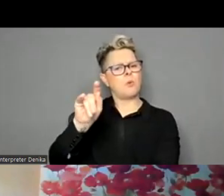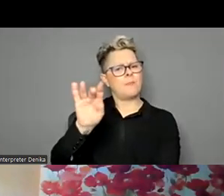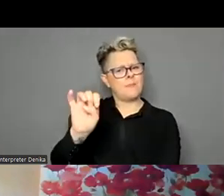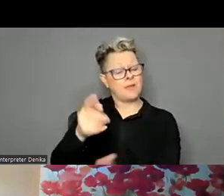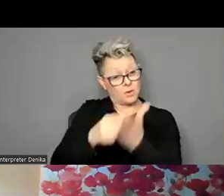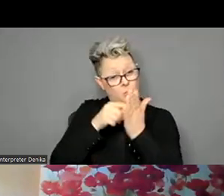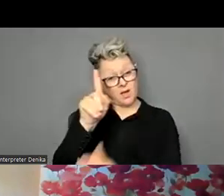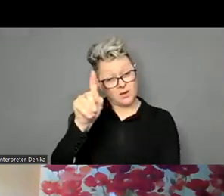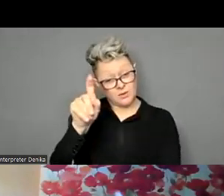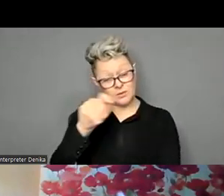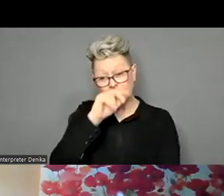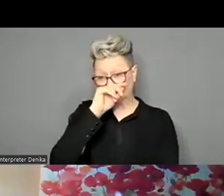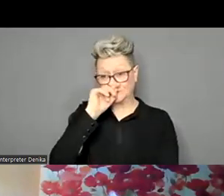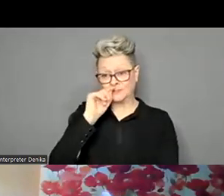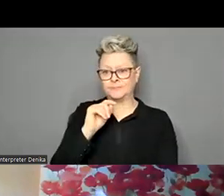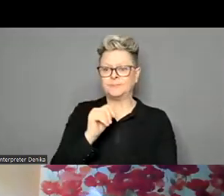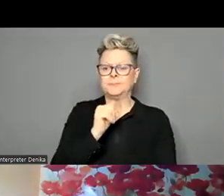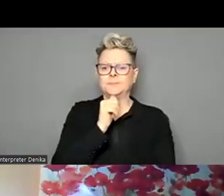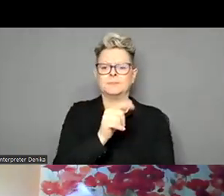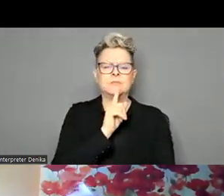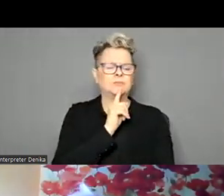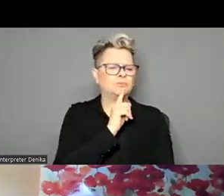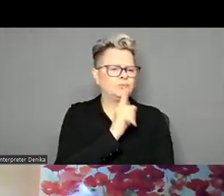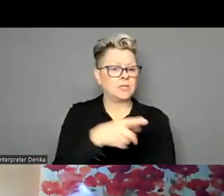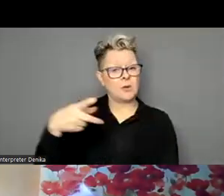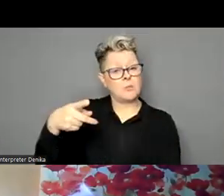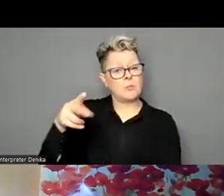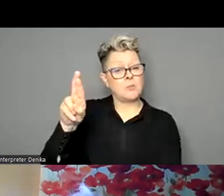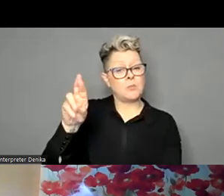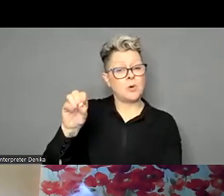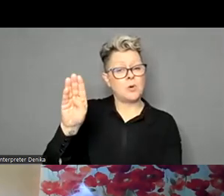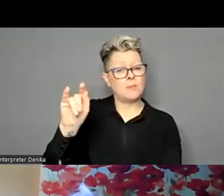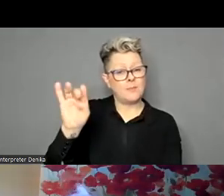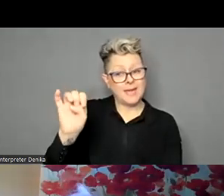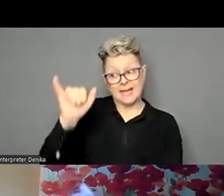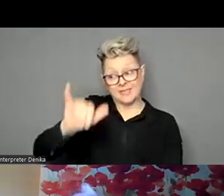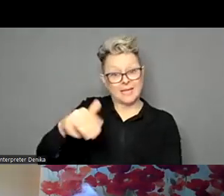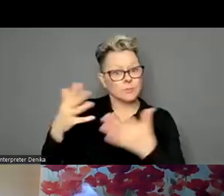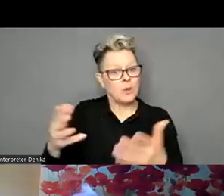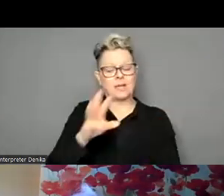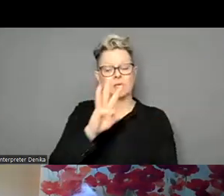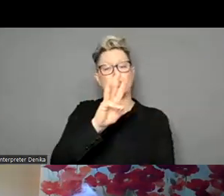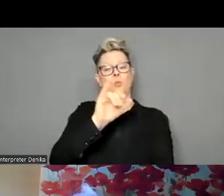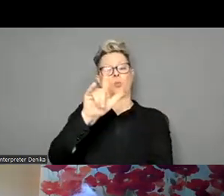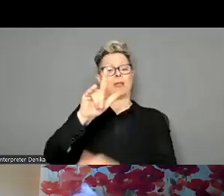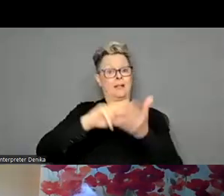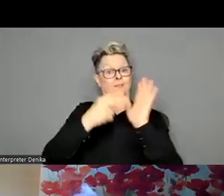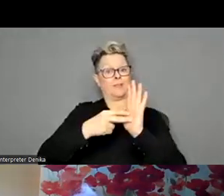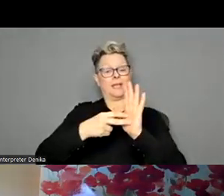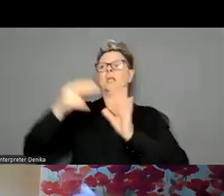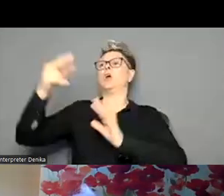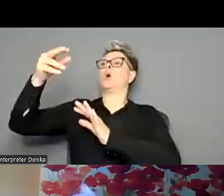Not necessarily. Probate is a process by which the will is sort of authenticated by the court, and the